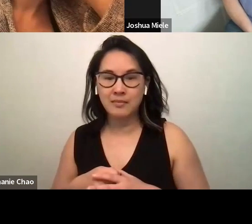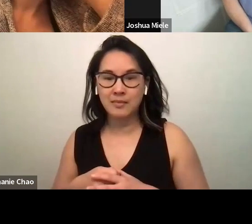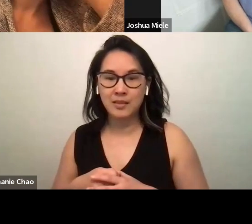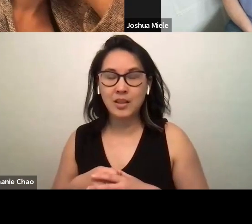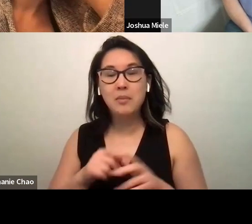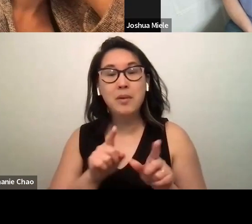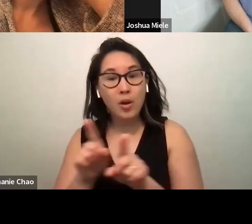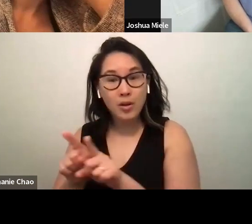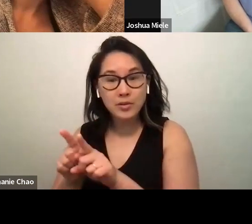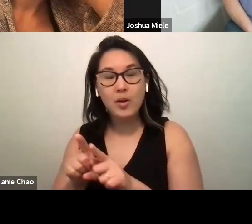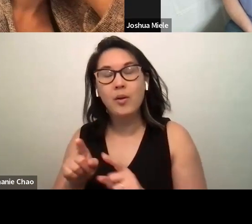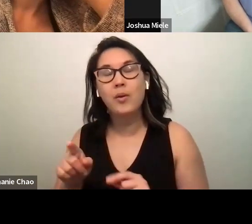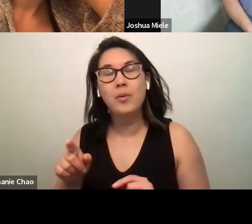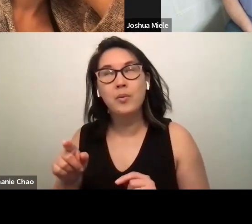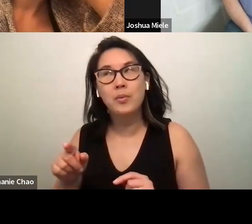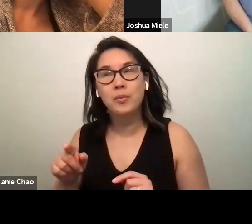also